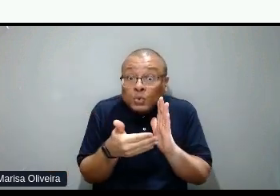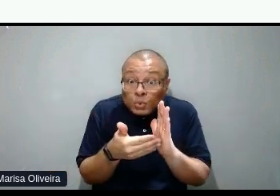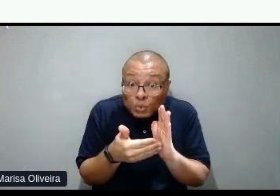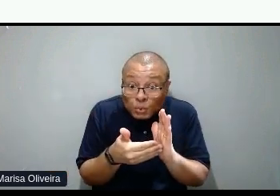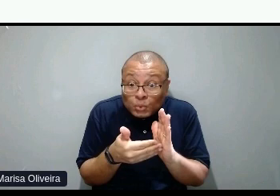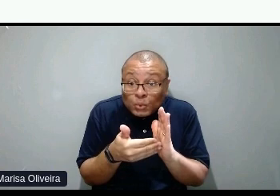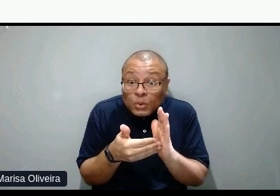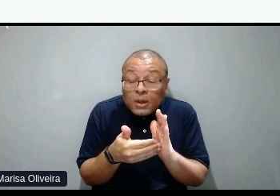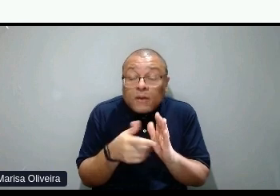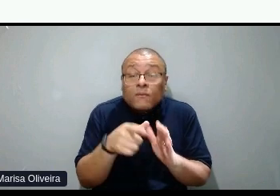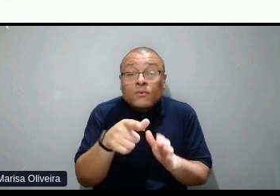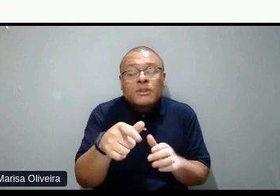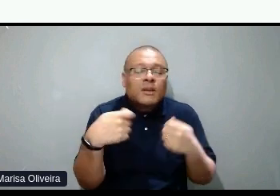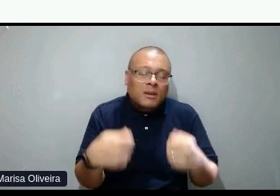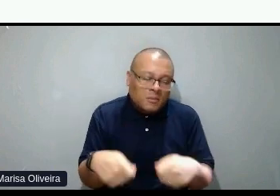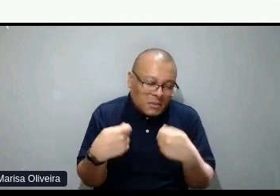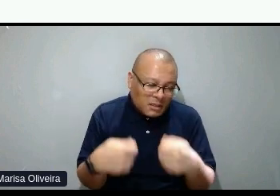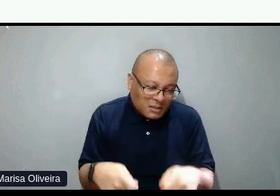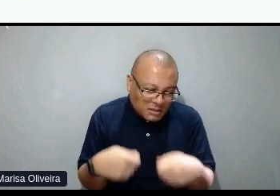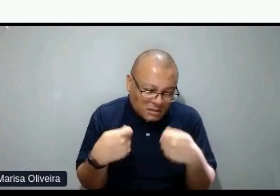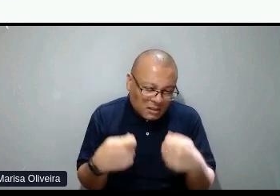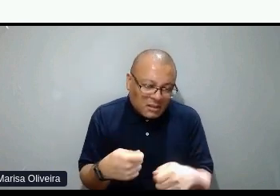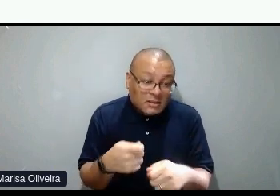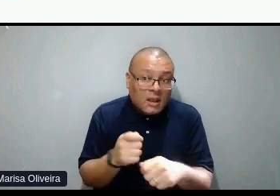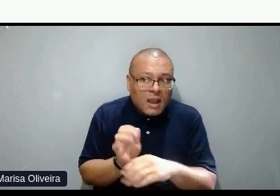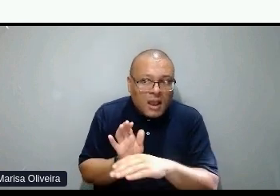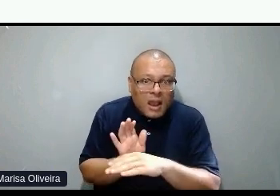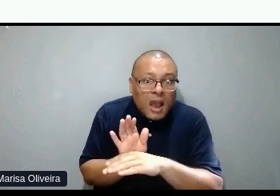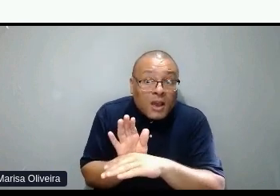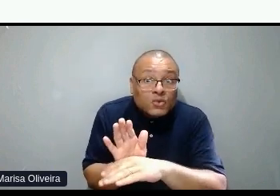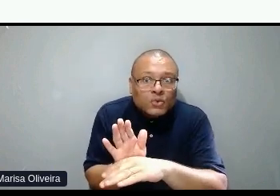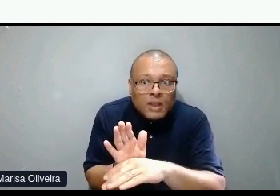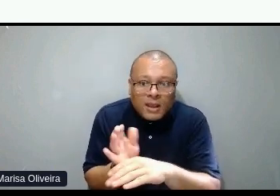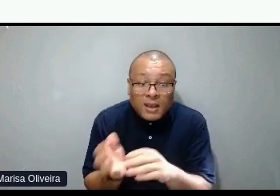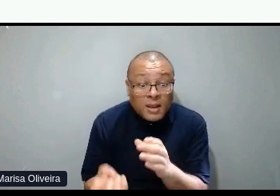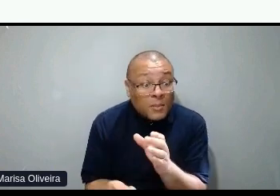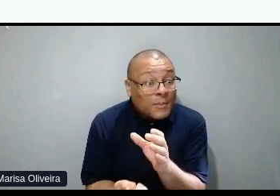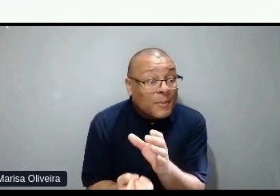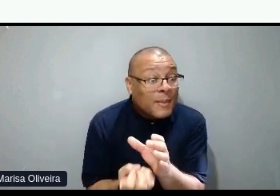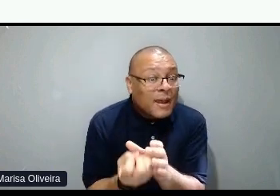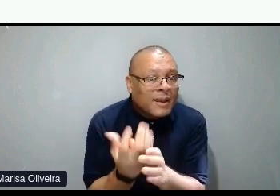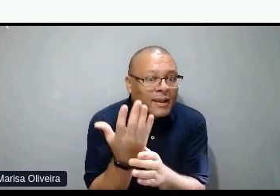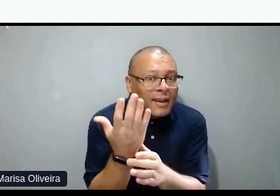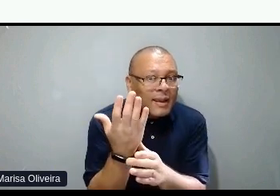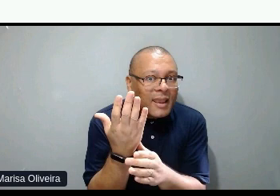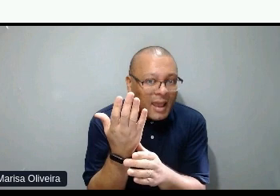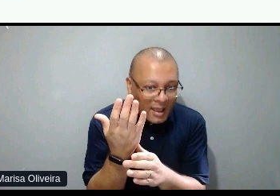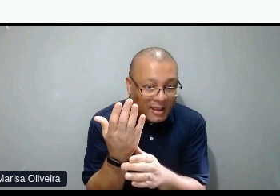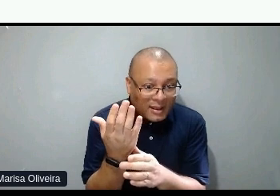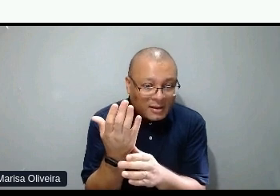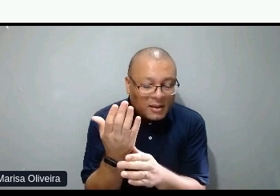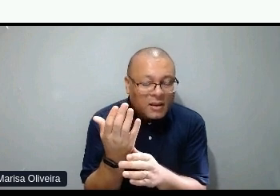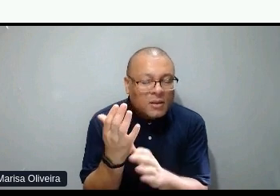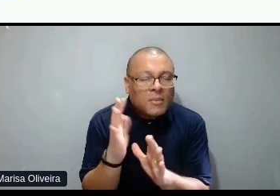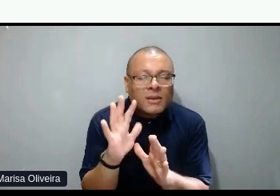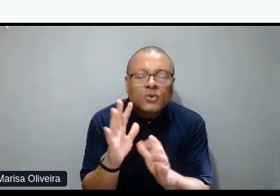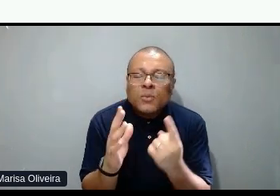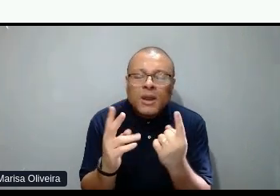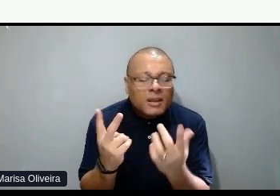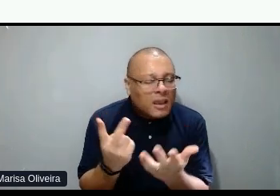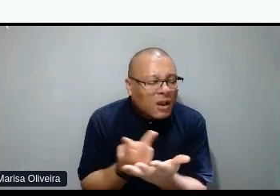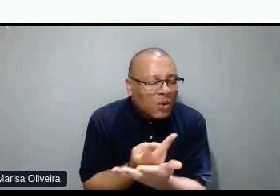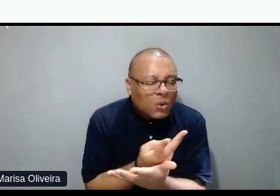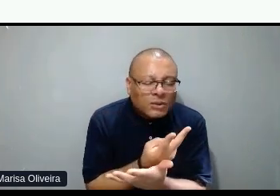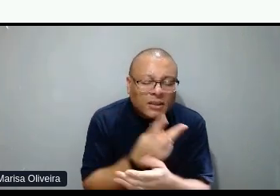blend and help us create a diverse. So one of the things that has happened in